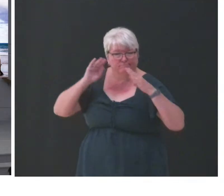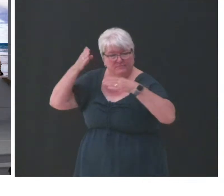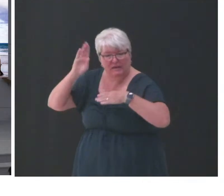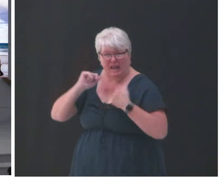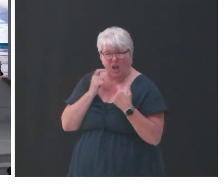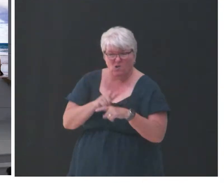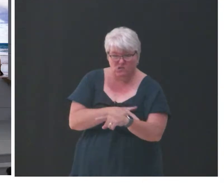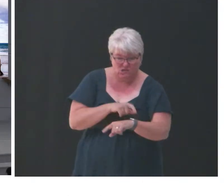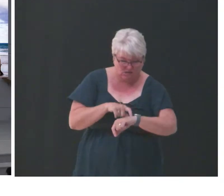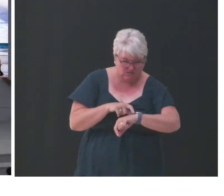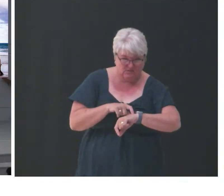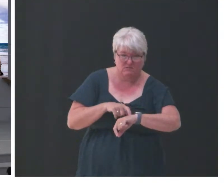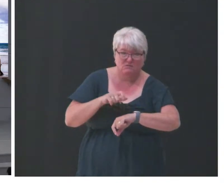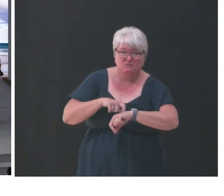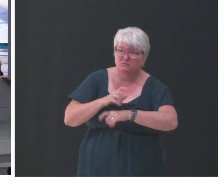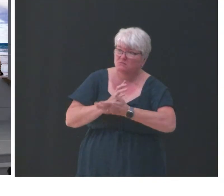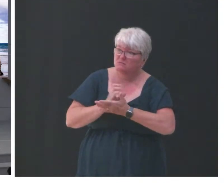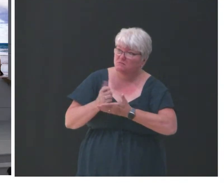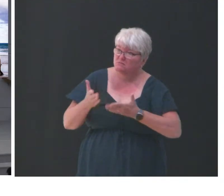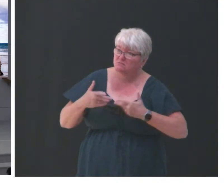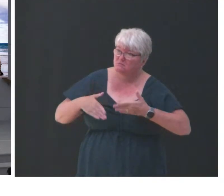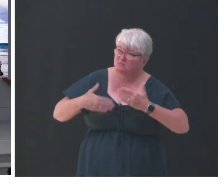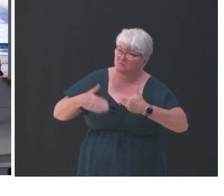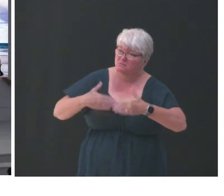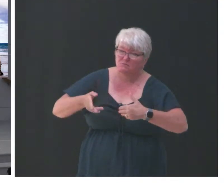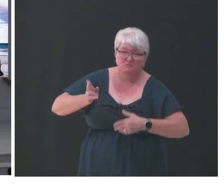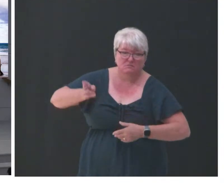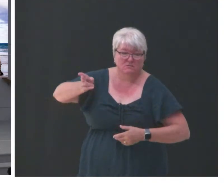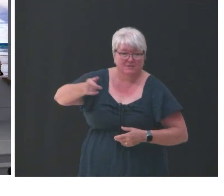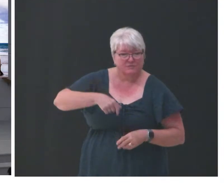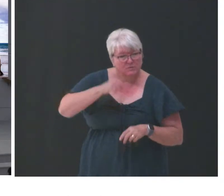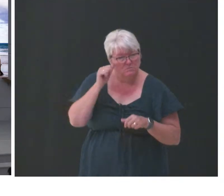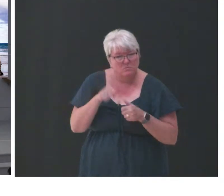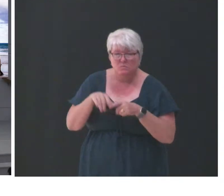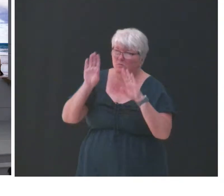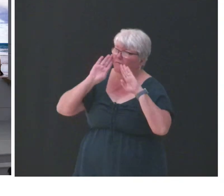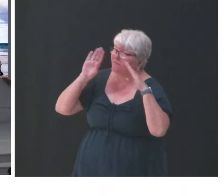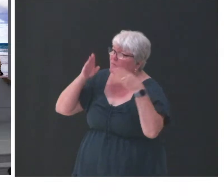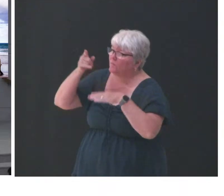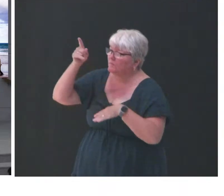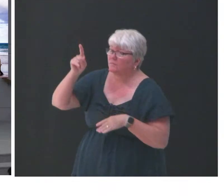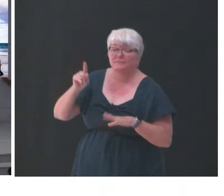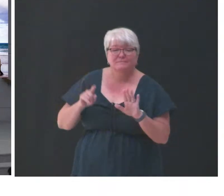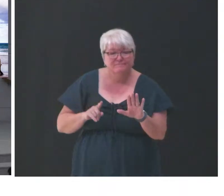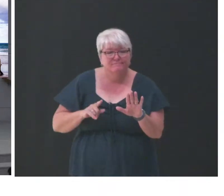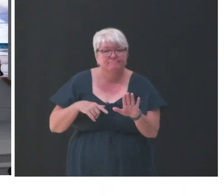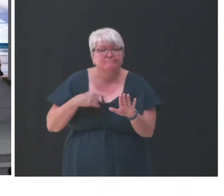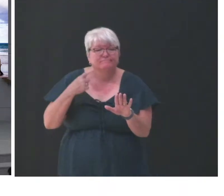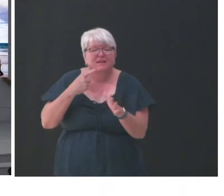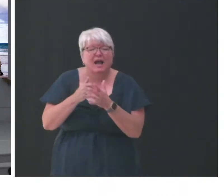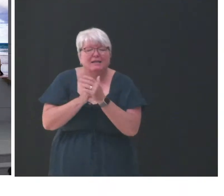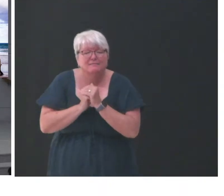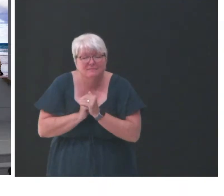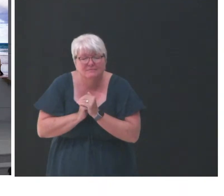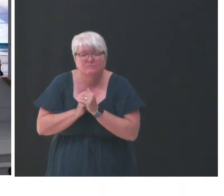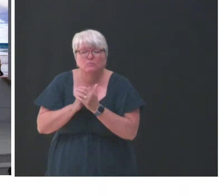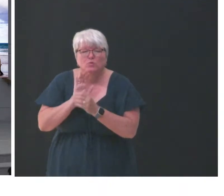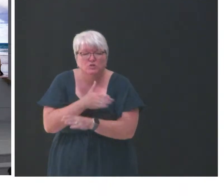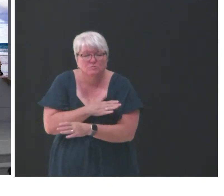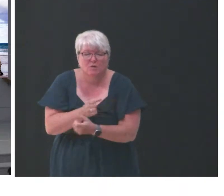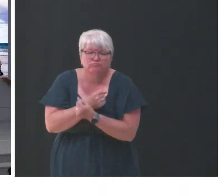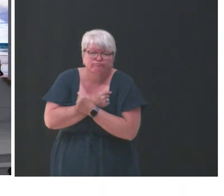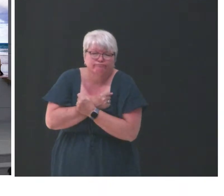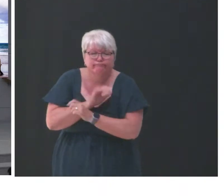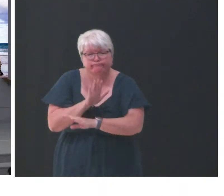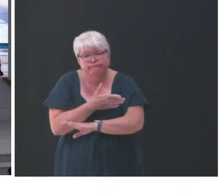long till we get out of here? And our minds are everywhere but focused on him. And listen, I love worship songs. I really do.